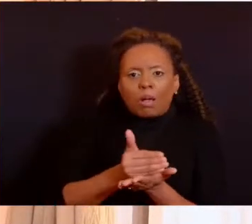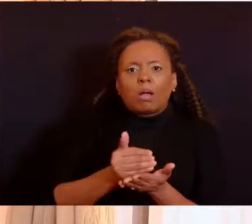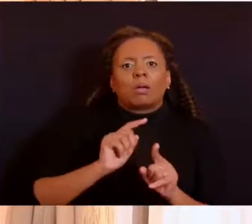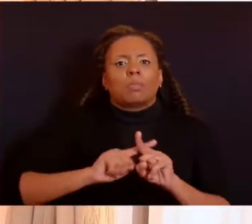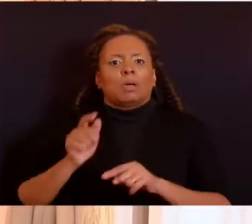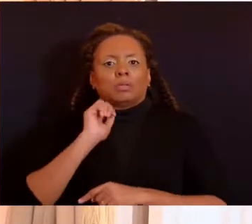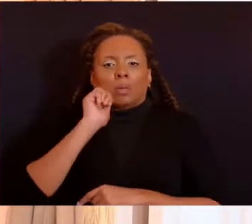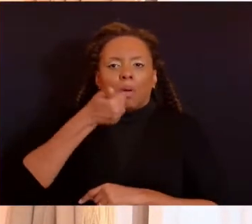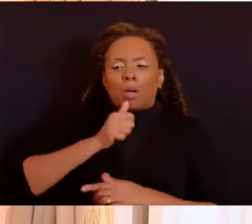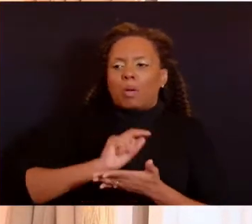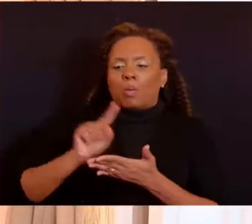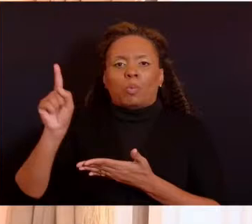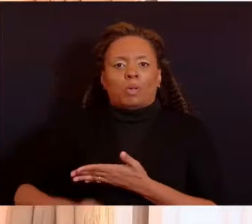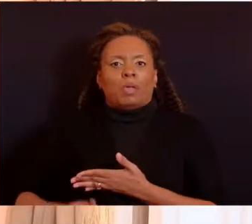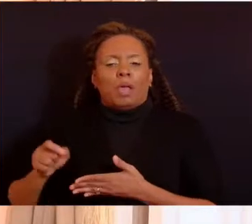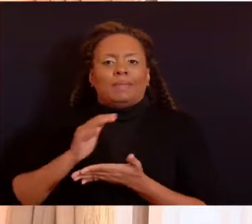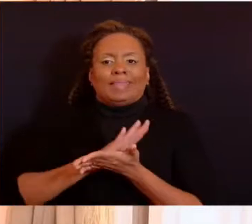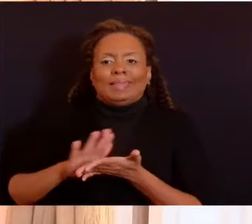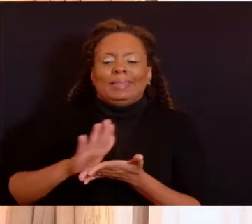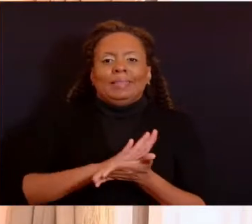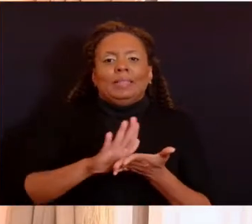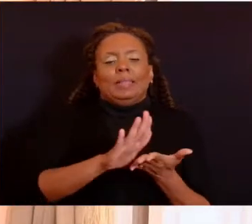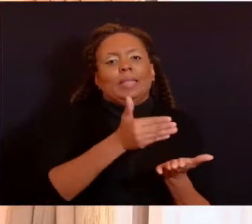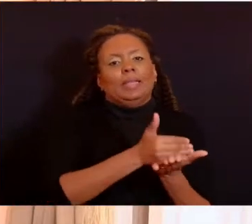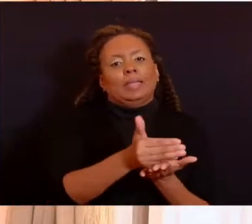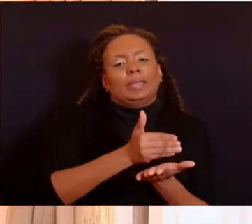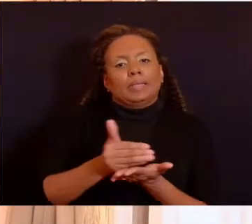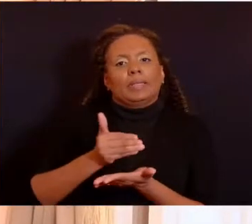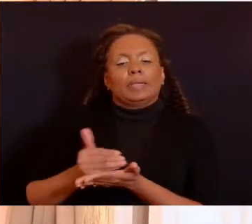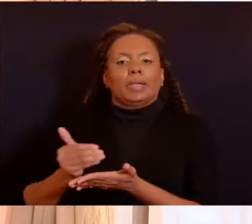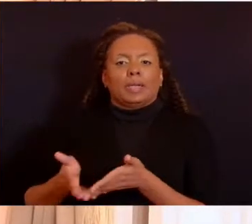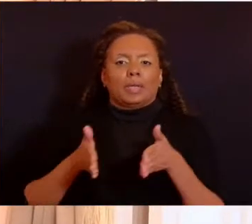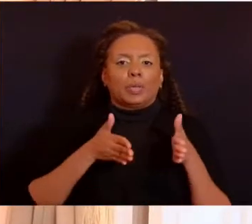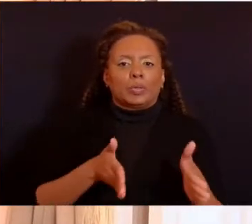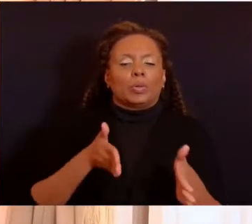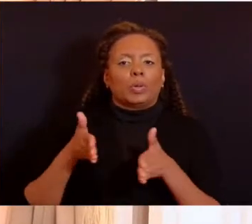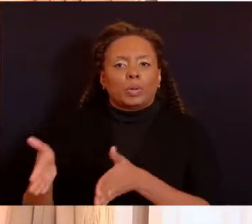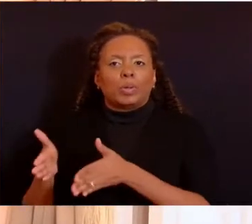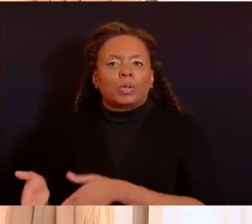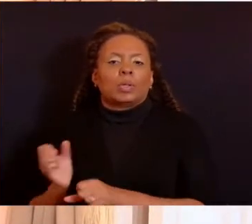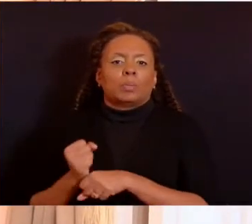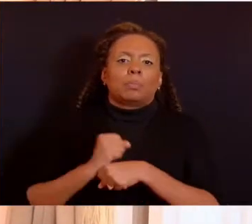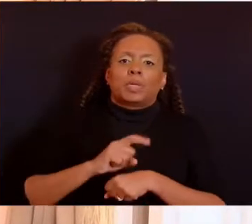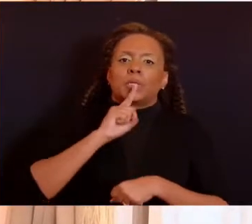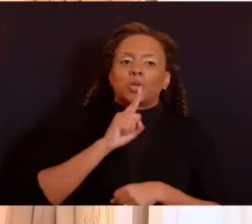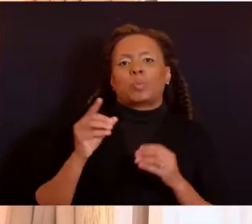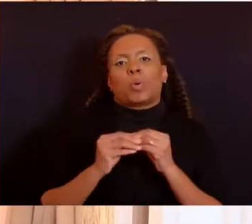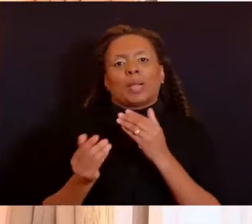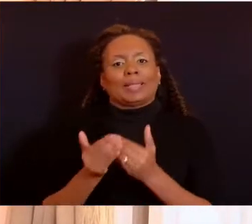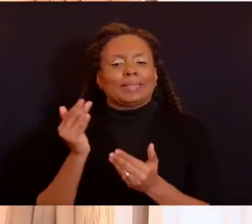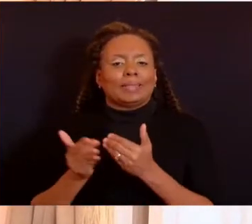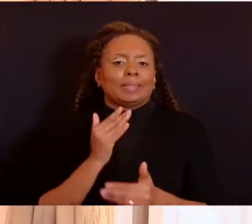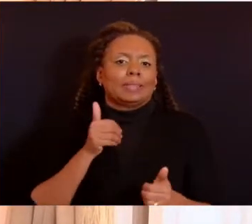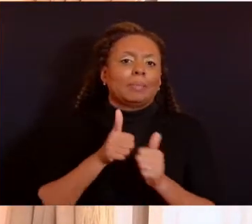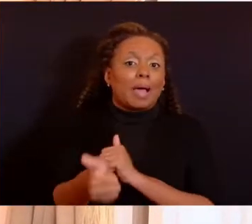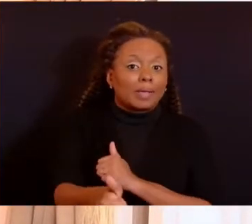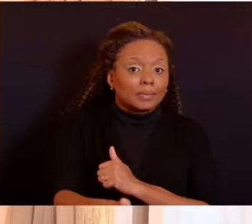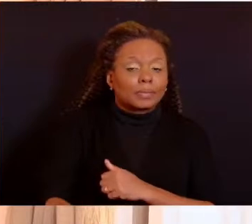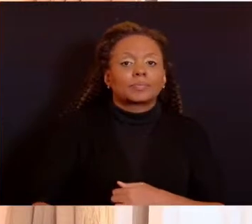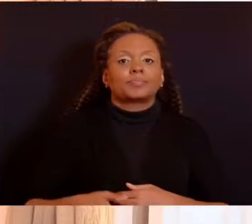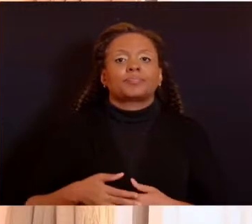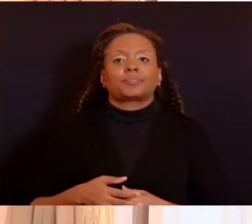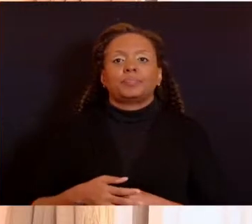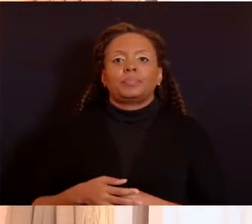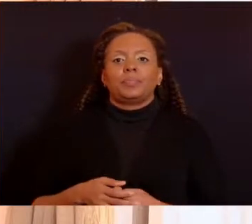weekend in terms of cleaning the roads and trying to make sure that they are not treacherous. We also had debris